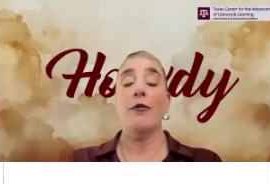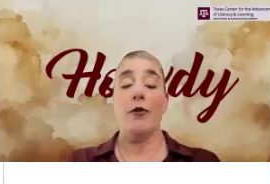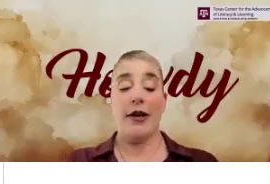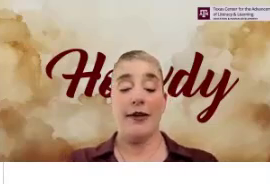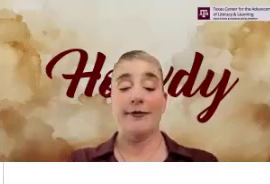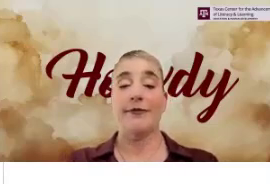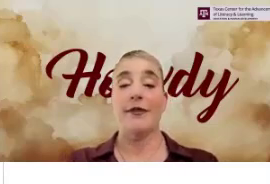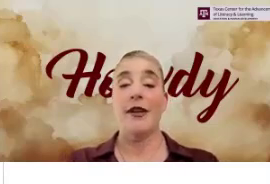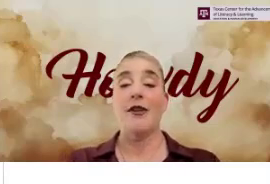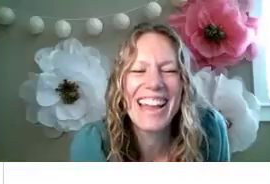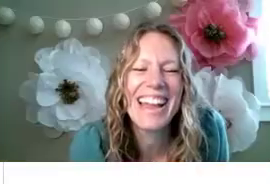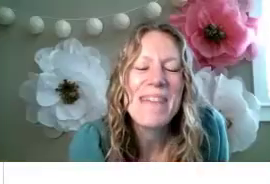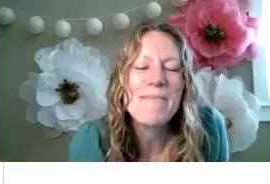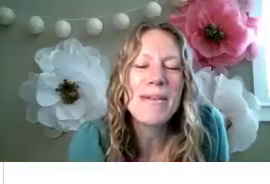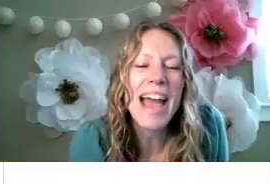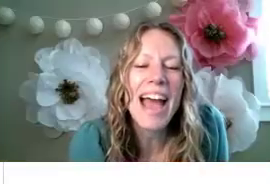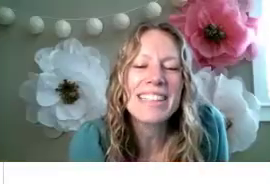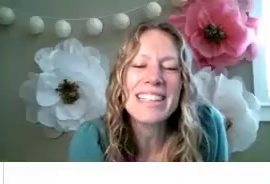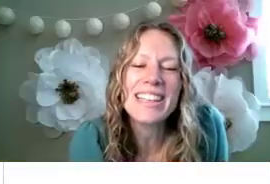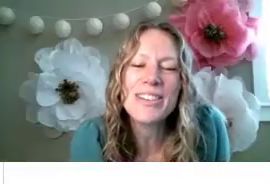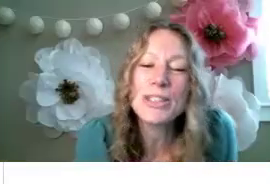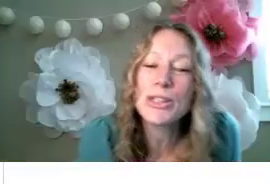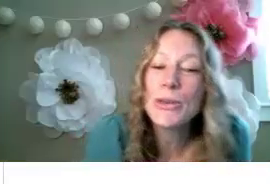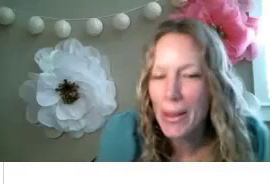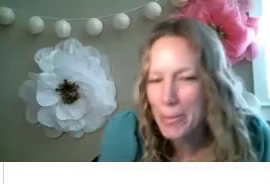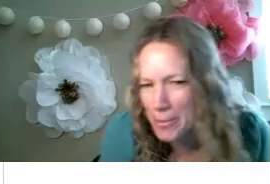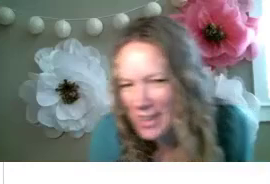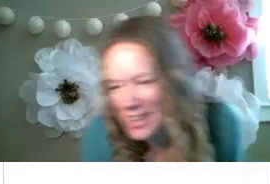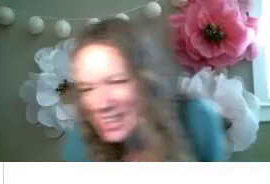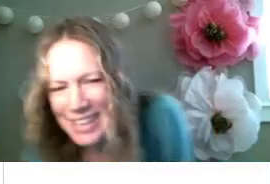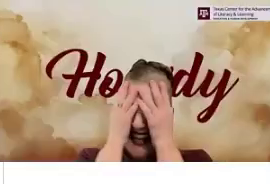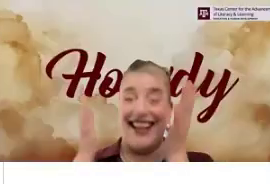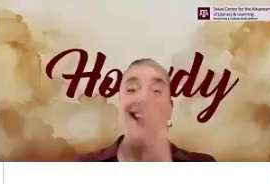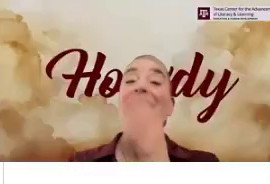your help. Boy, help me. Ask you to